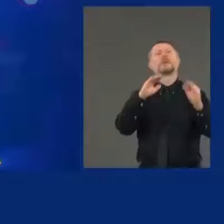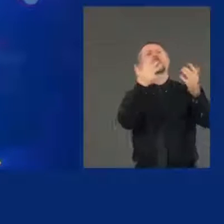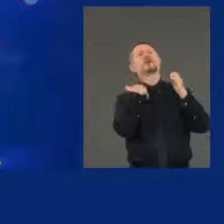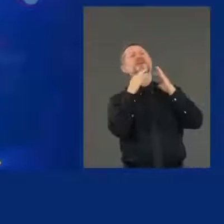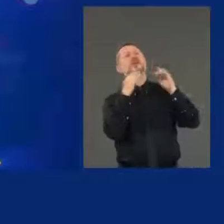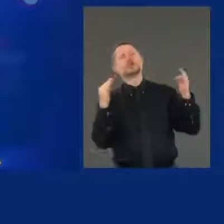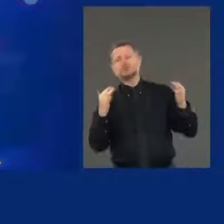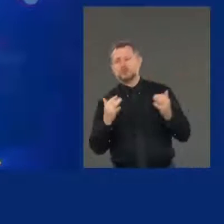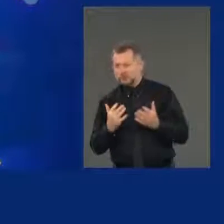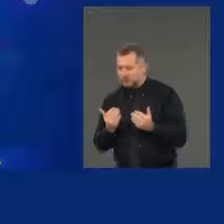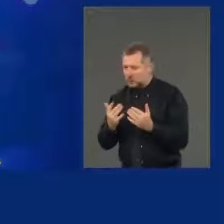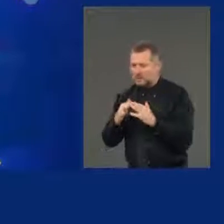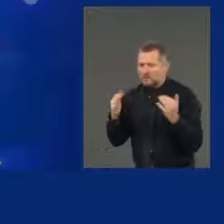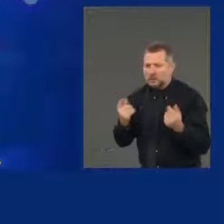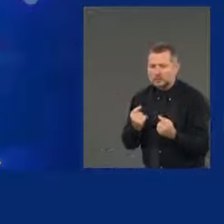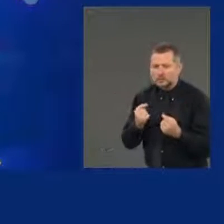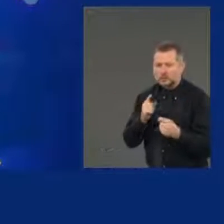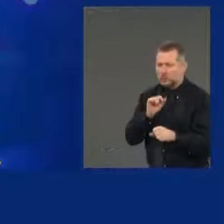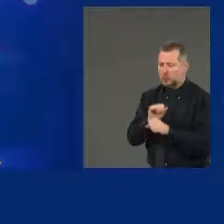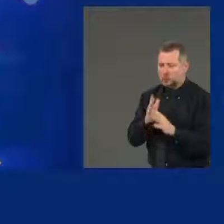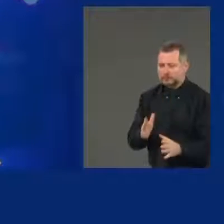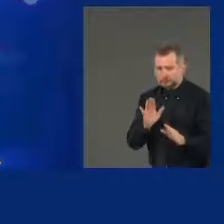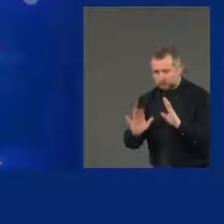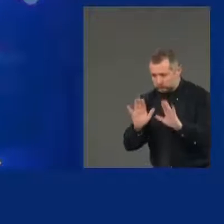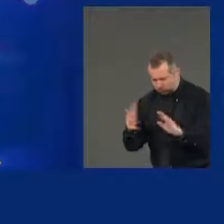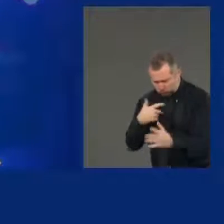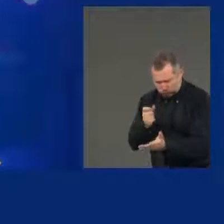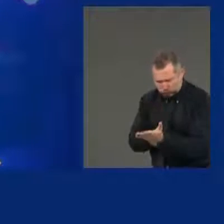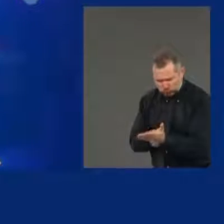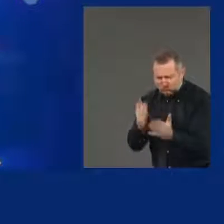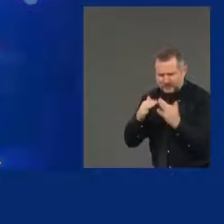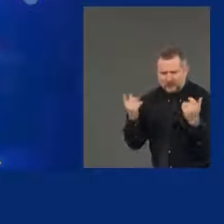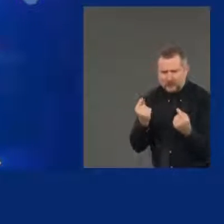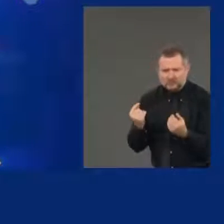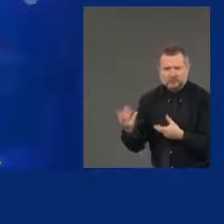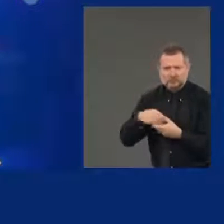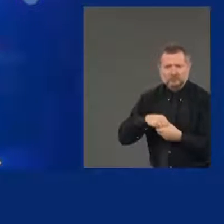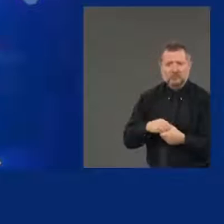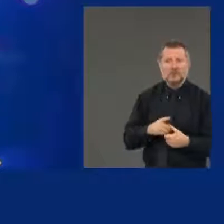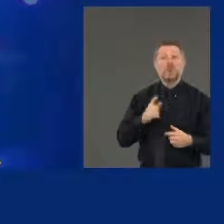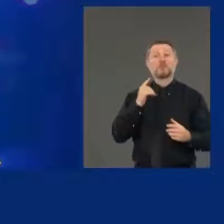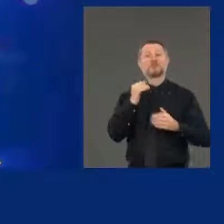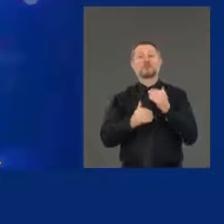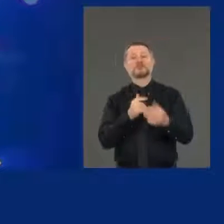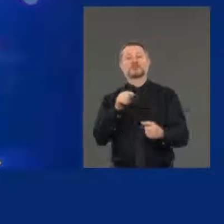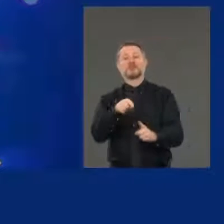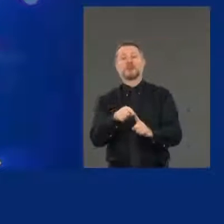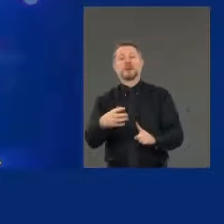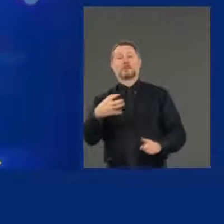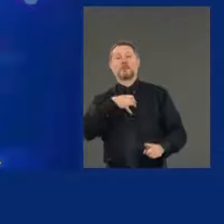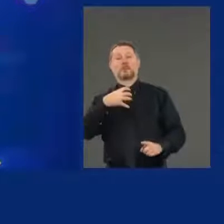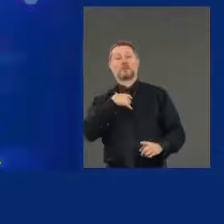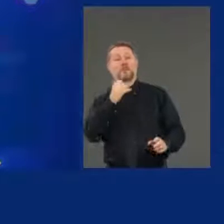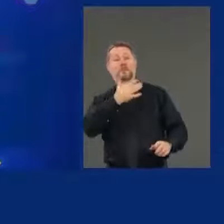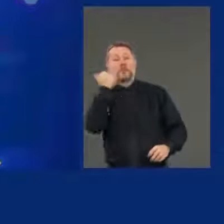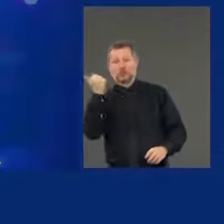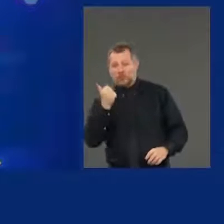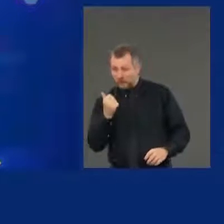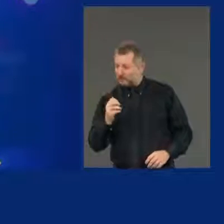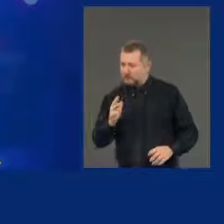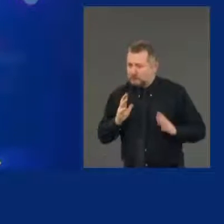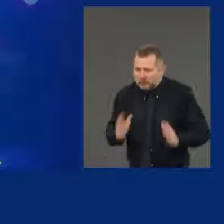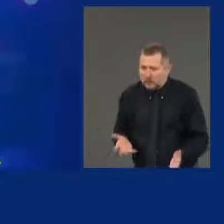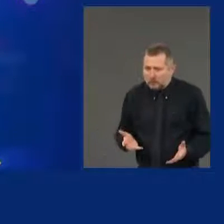workforce. Yes. How do you want to address it? We need a better complaint process. We should have a